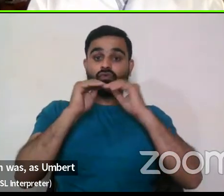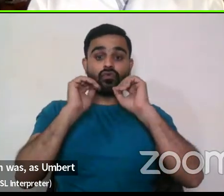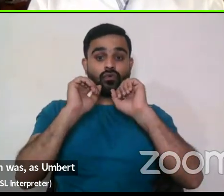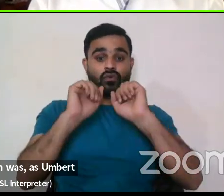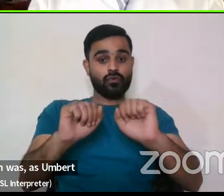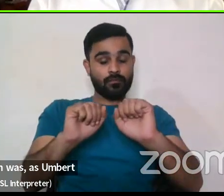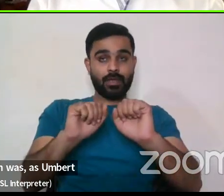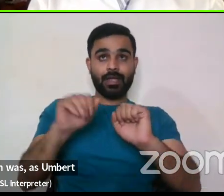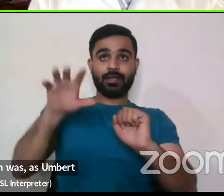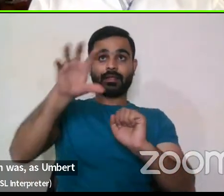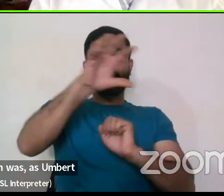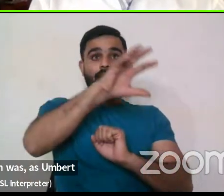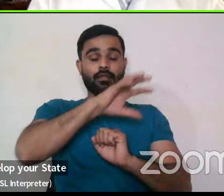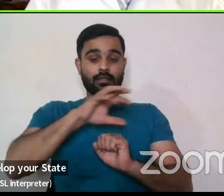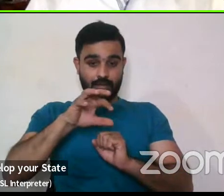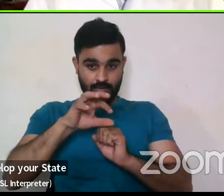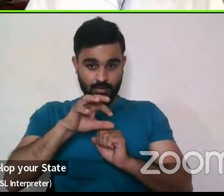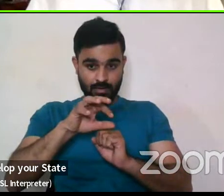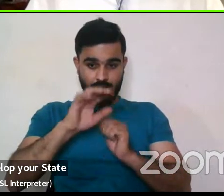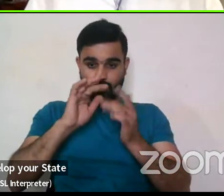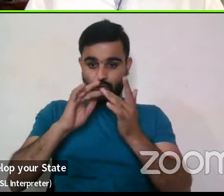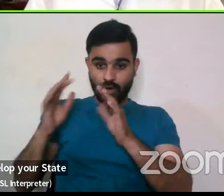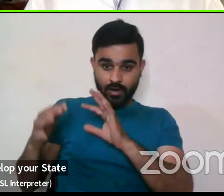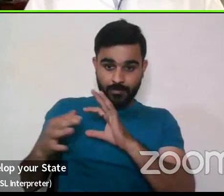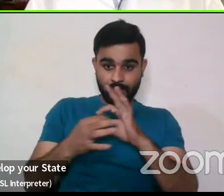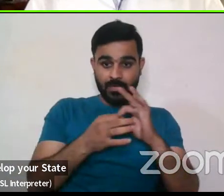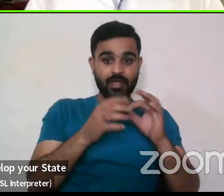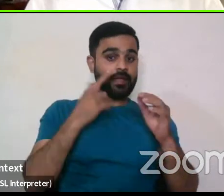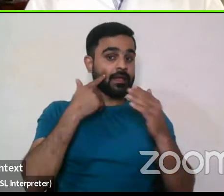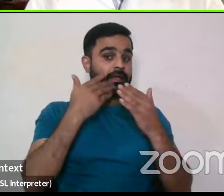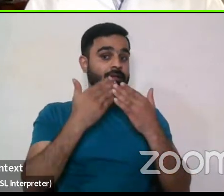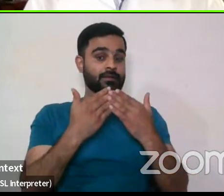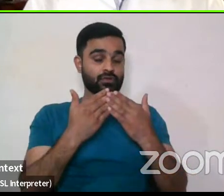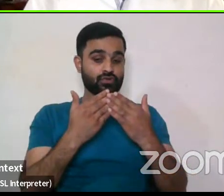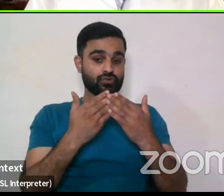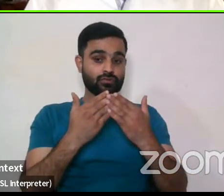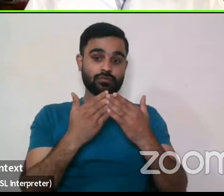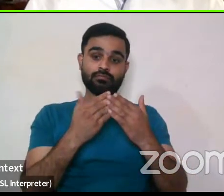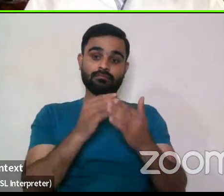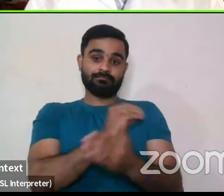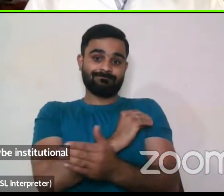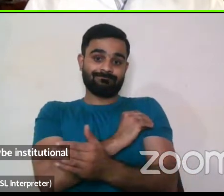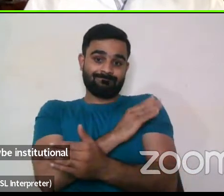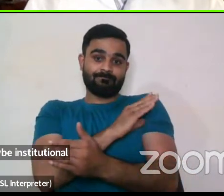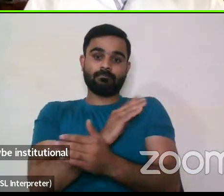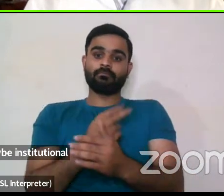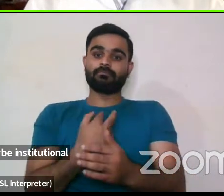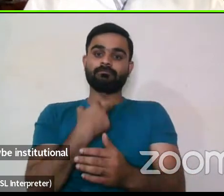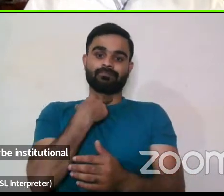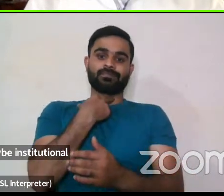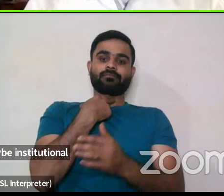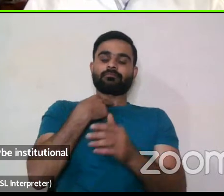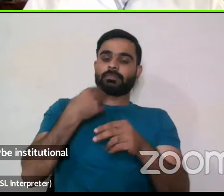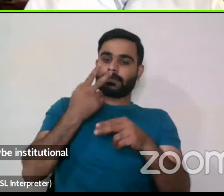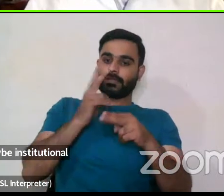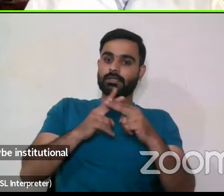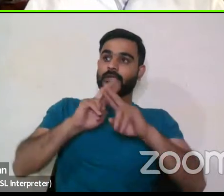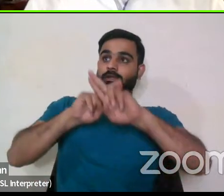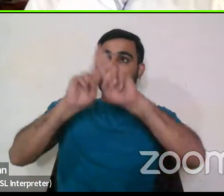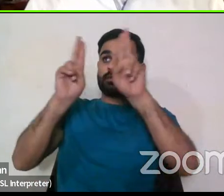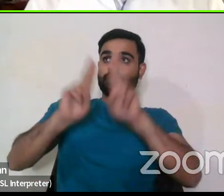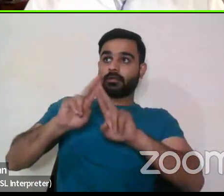state capacity, at least in that context, maybe institutional capacities, you will be stuck with an international